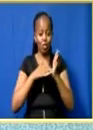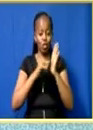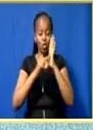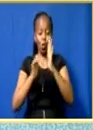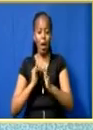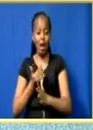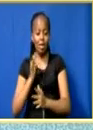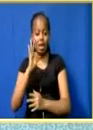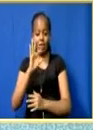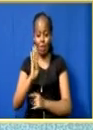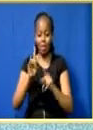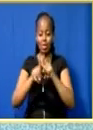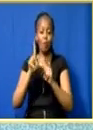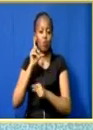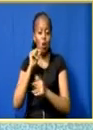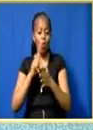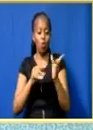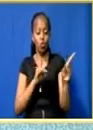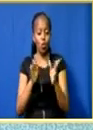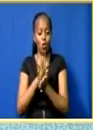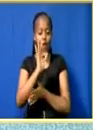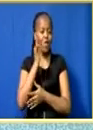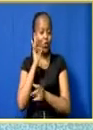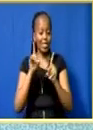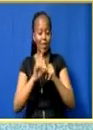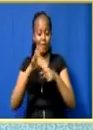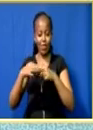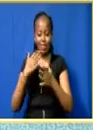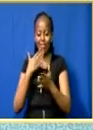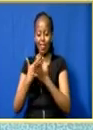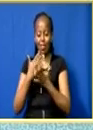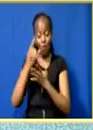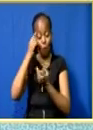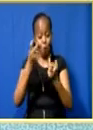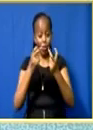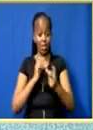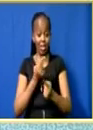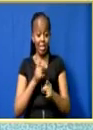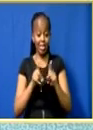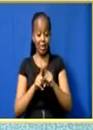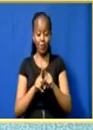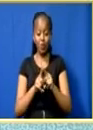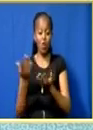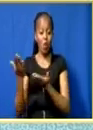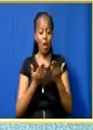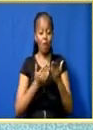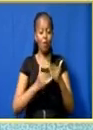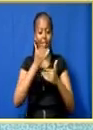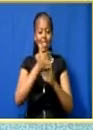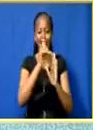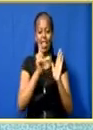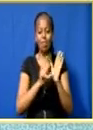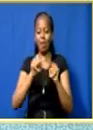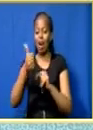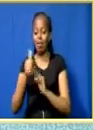Facebook and Twitter on what you did with your fruits and vegetables. Thank you so much for watching, and we welcome you to watch the rest of the programs